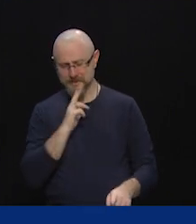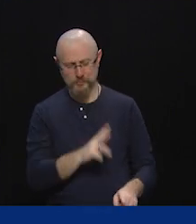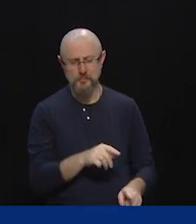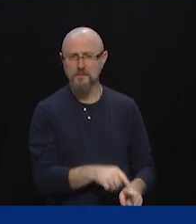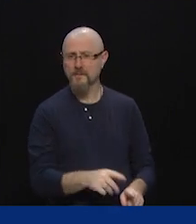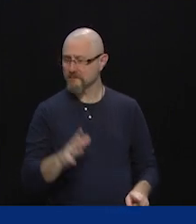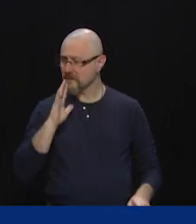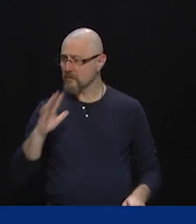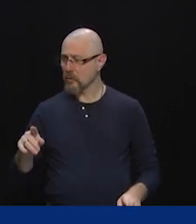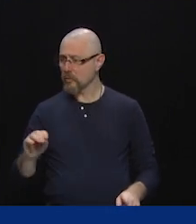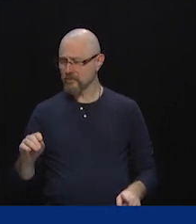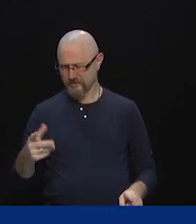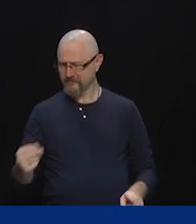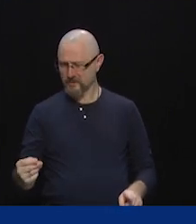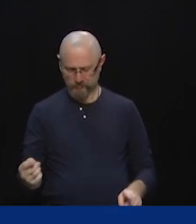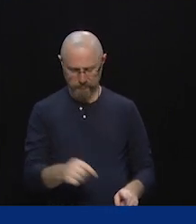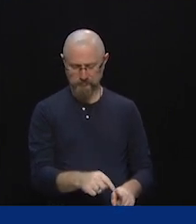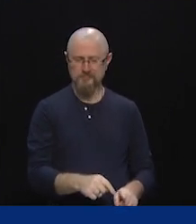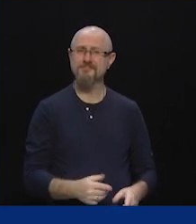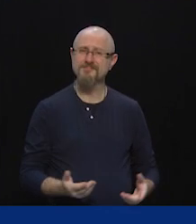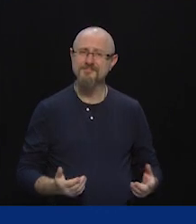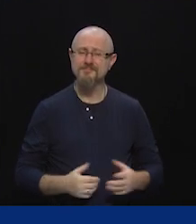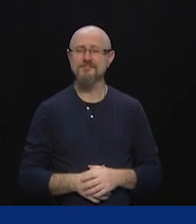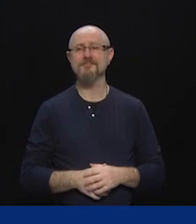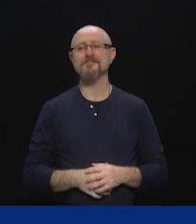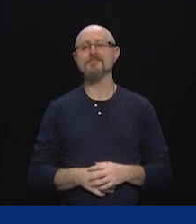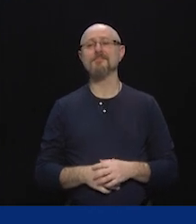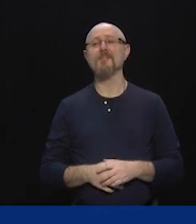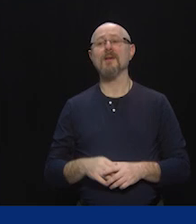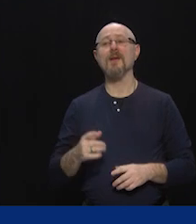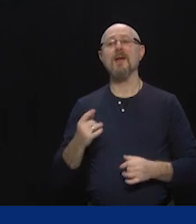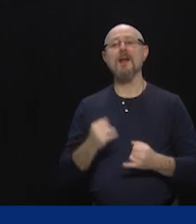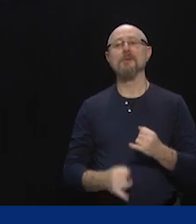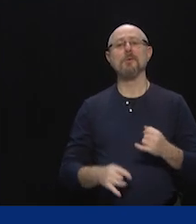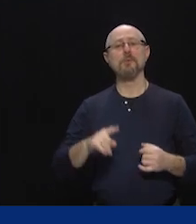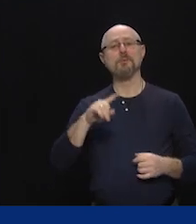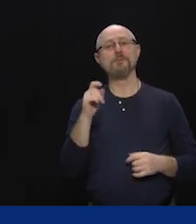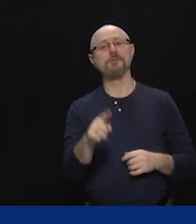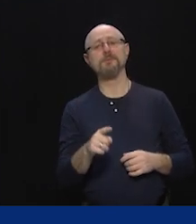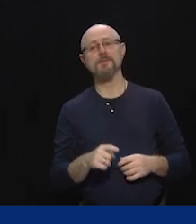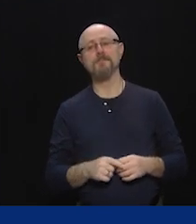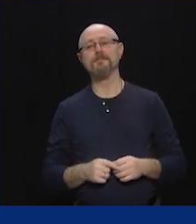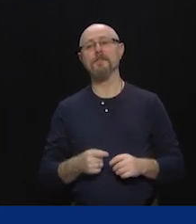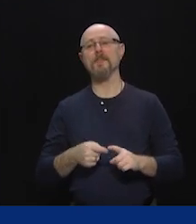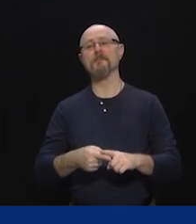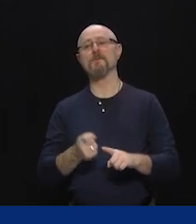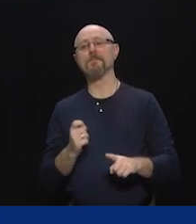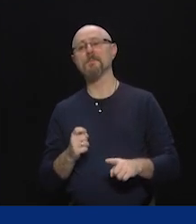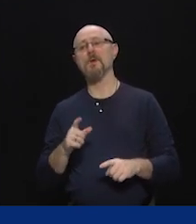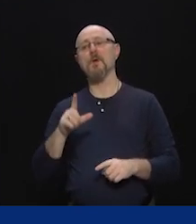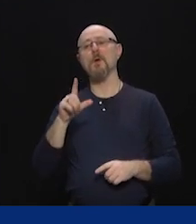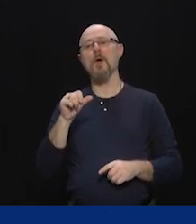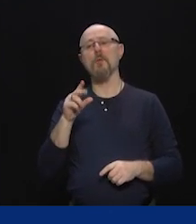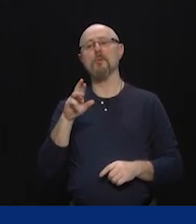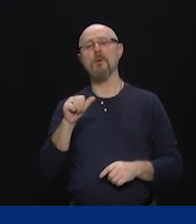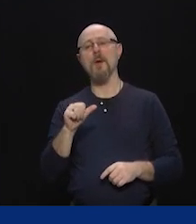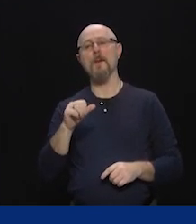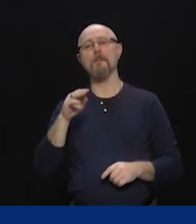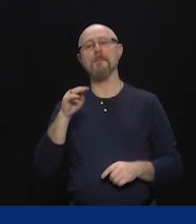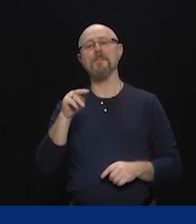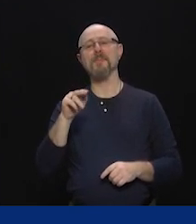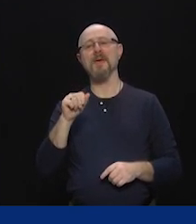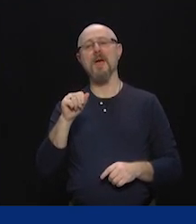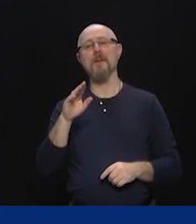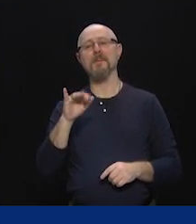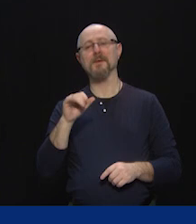family as well. Thank you, Governor. Your final Zoom question this morning comes from Laura Nabias from Bloomberg News. Laura,